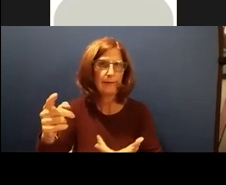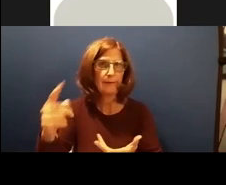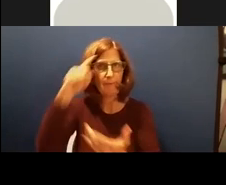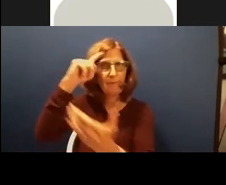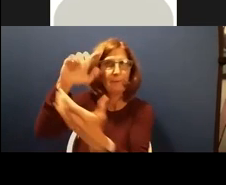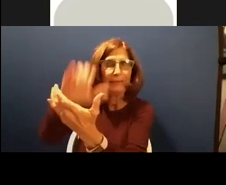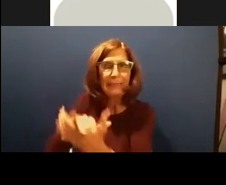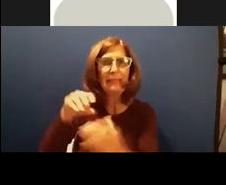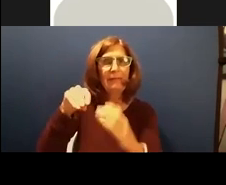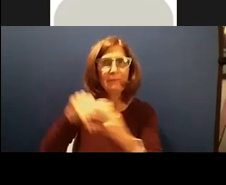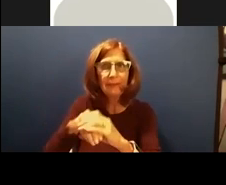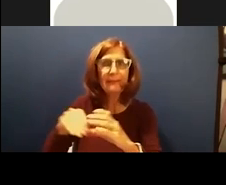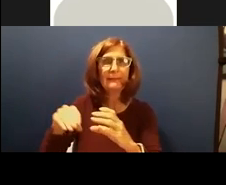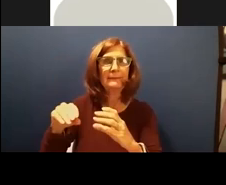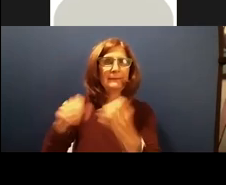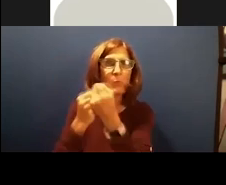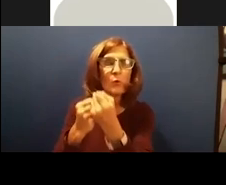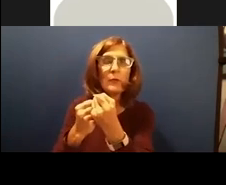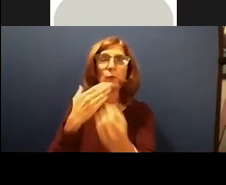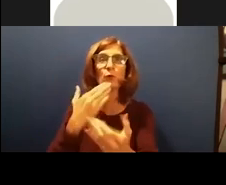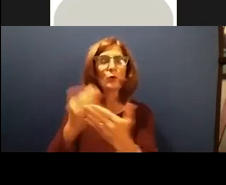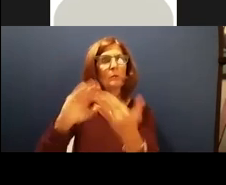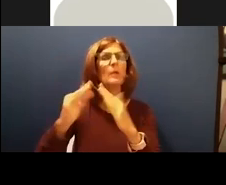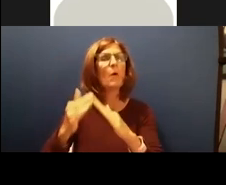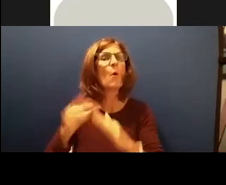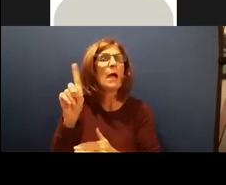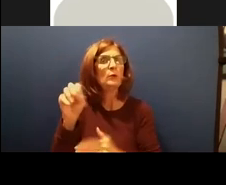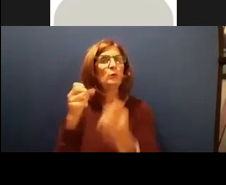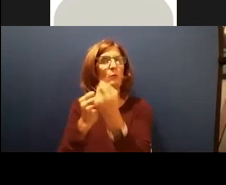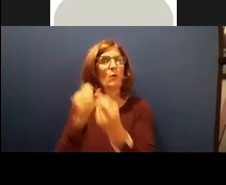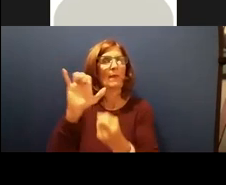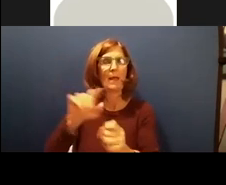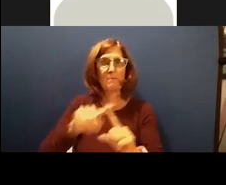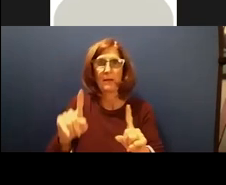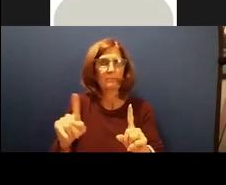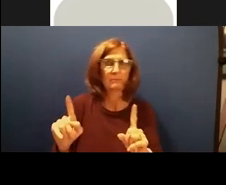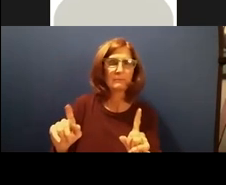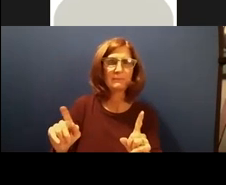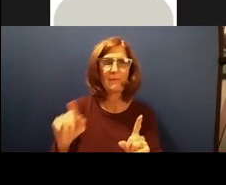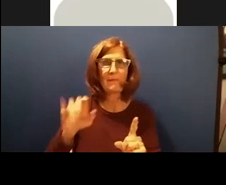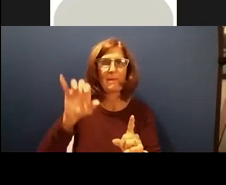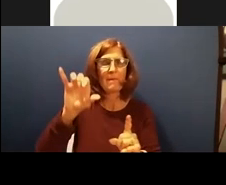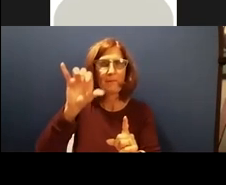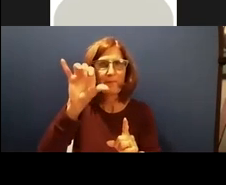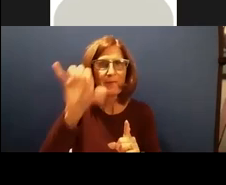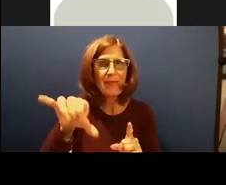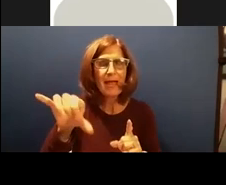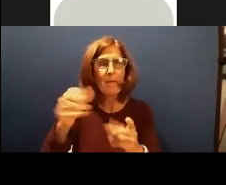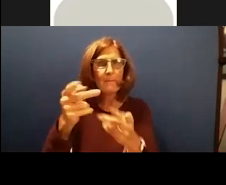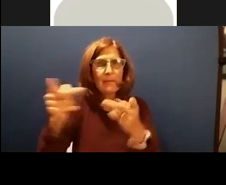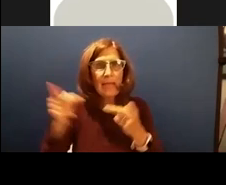to do something good for the community, then I definitely would support their development. I just don't think that that forest is the appropriate place for